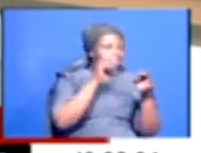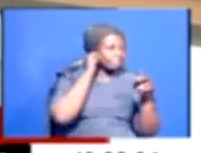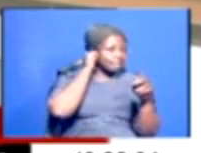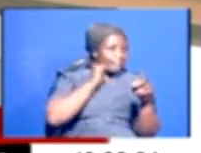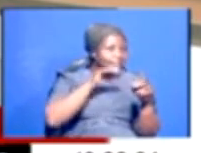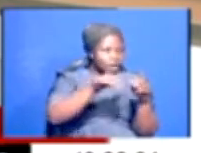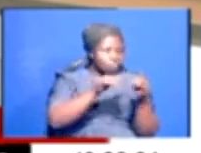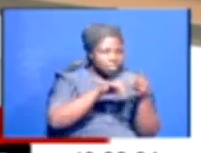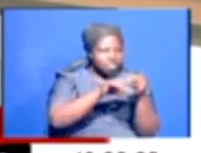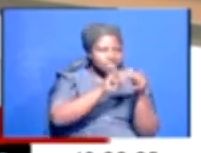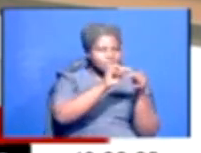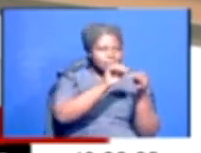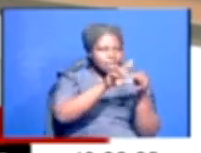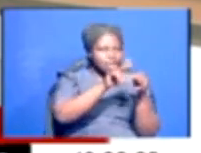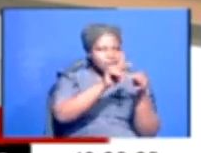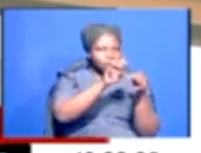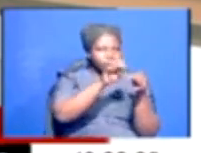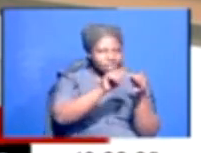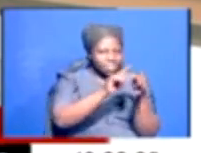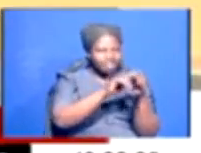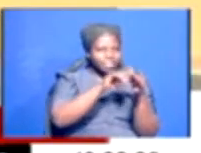Marakwet, Uasin Gishu?